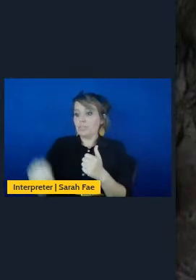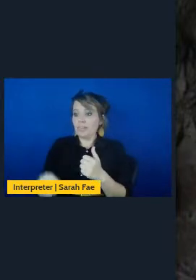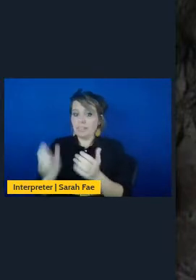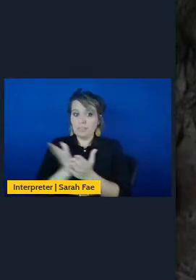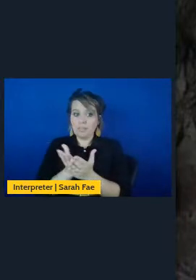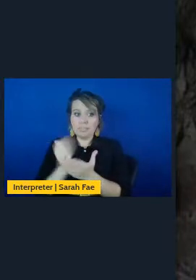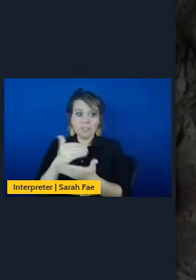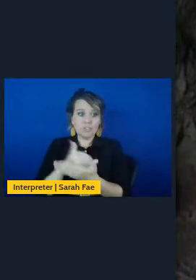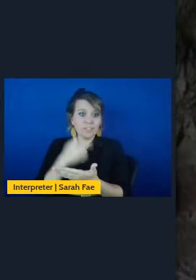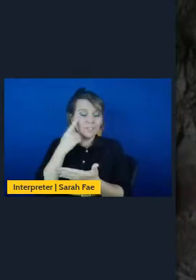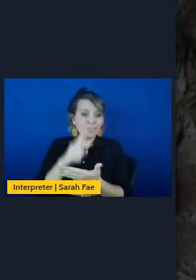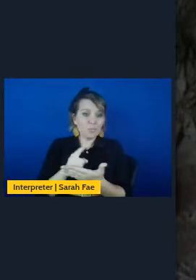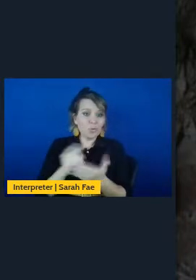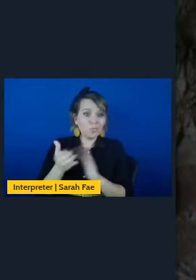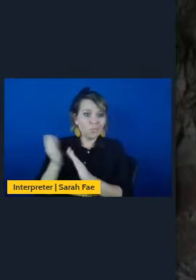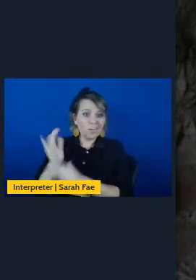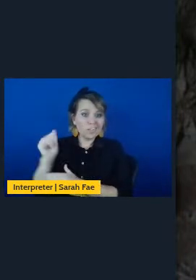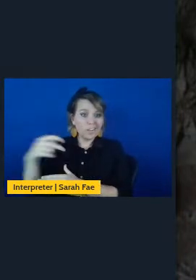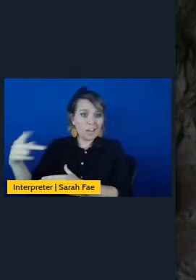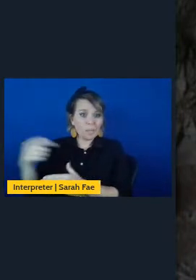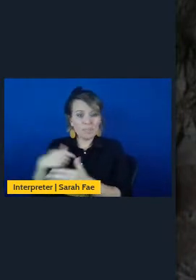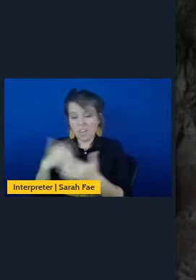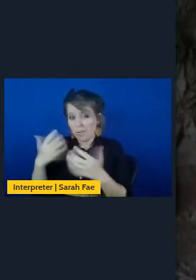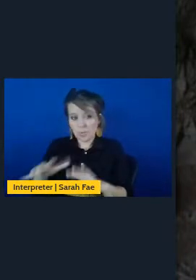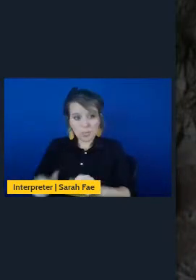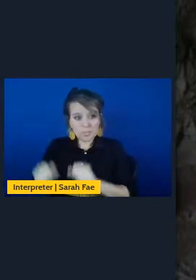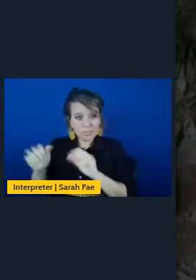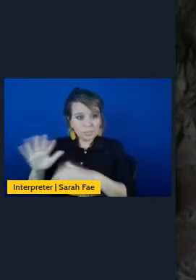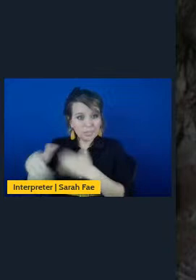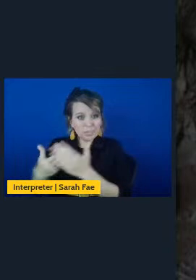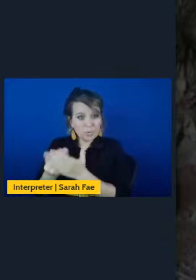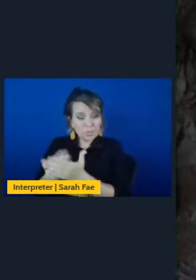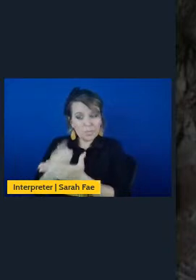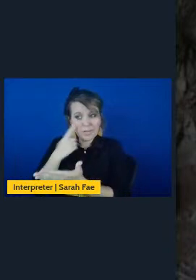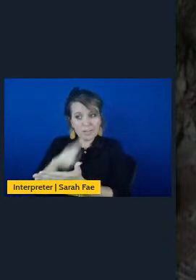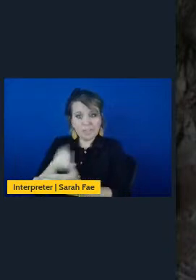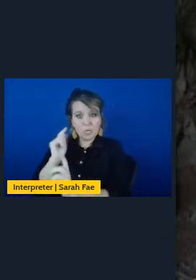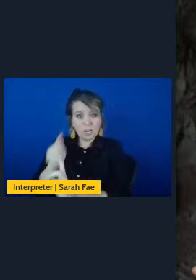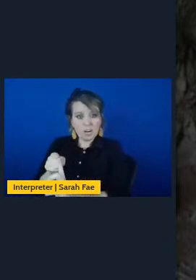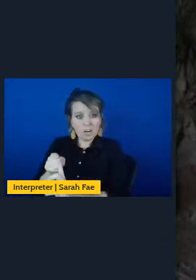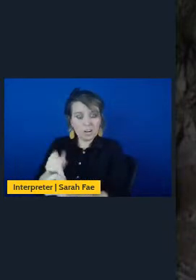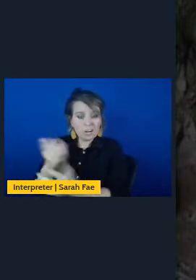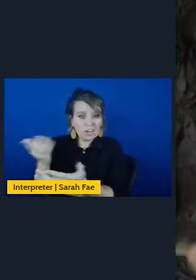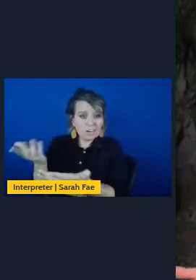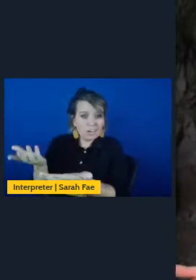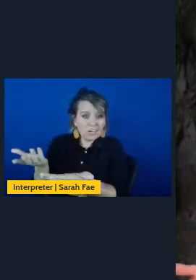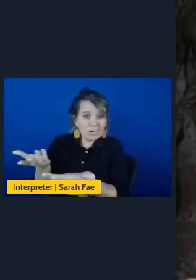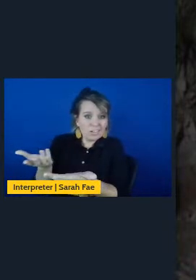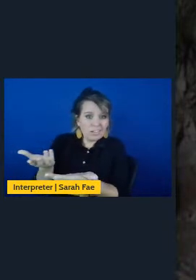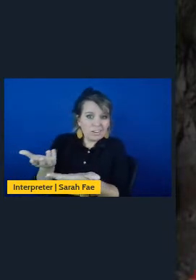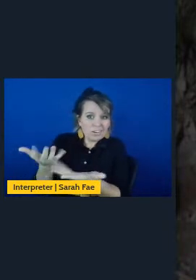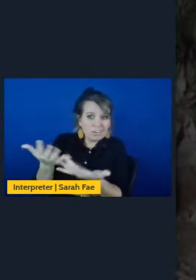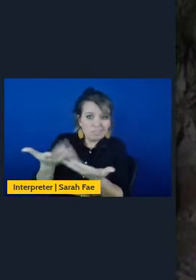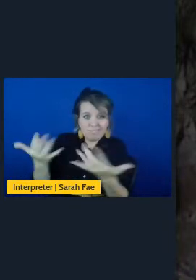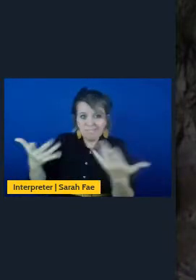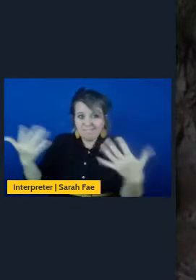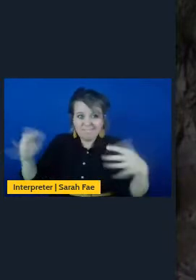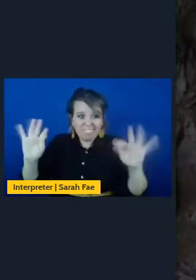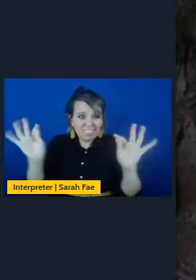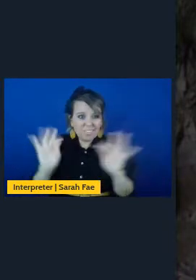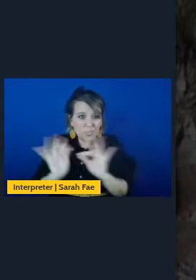as I imagined it. And I don't want to spend all that money just on what is very simple from my